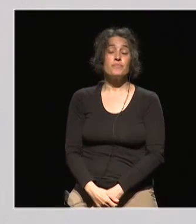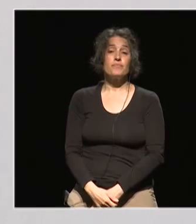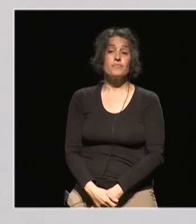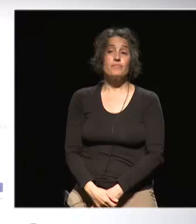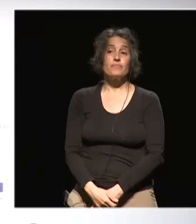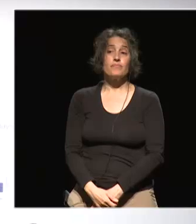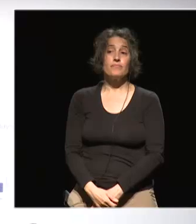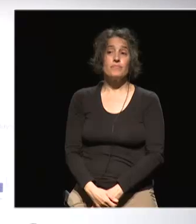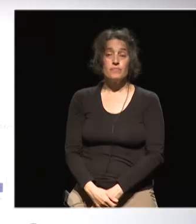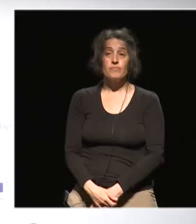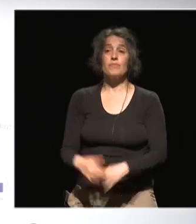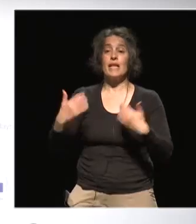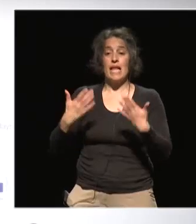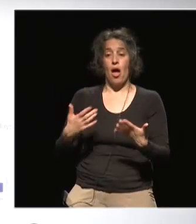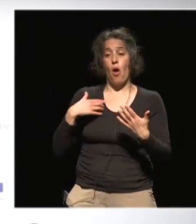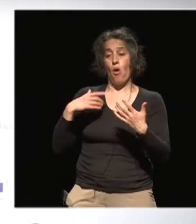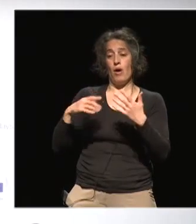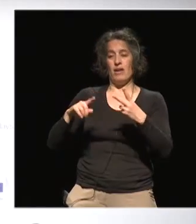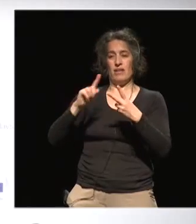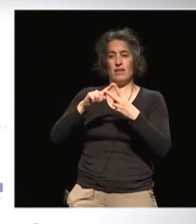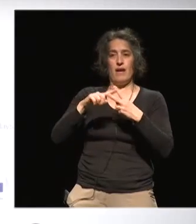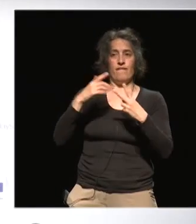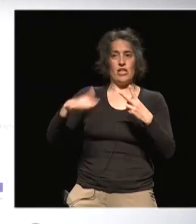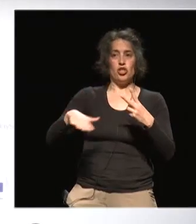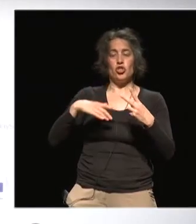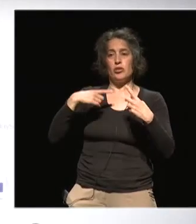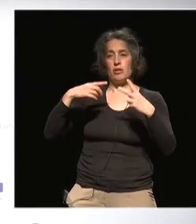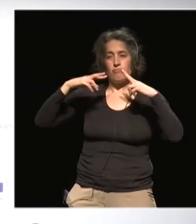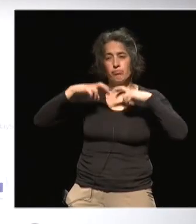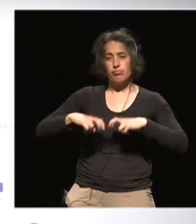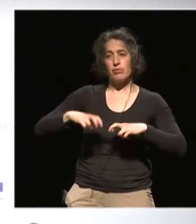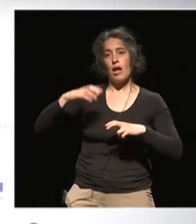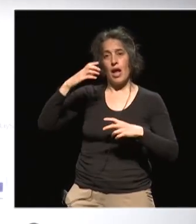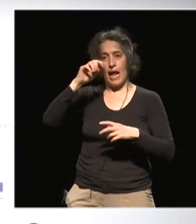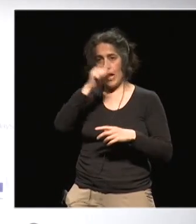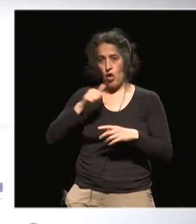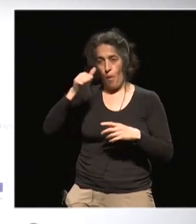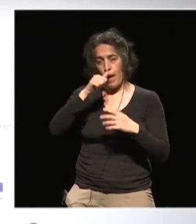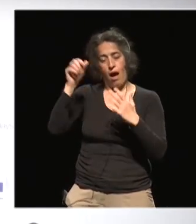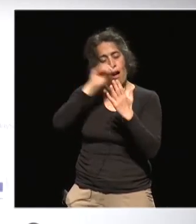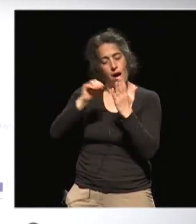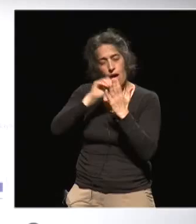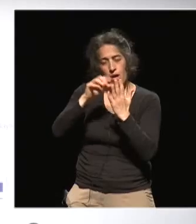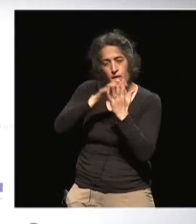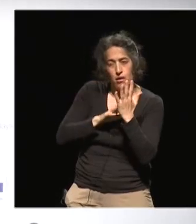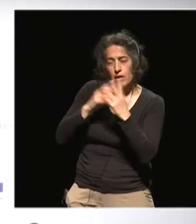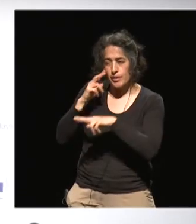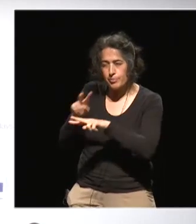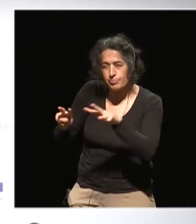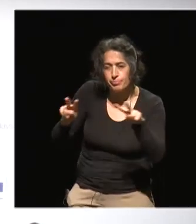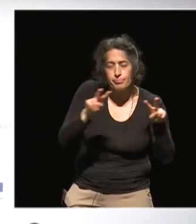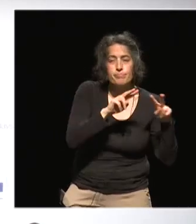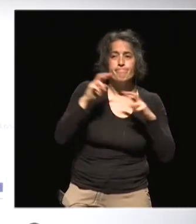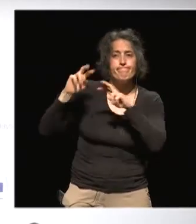we have made a second national communication to the UNFCCC, and accordingly we found it, there is a significant